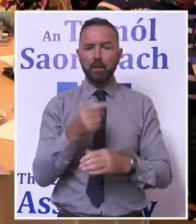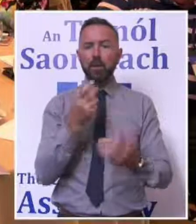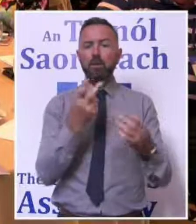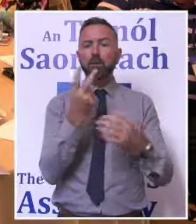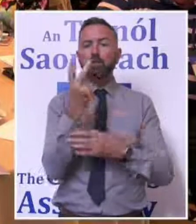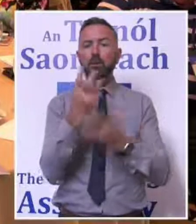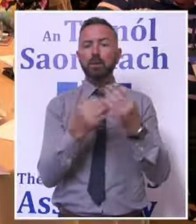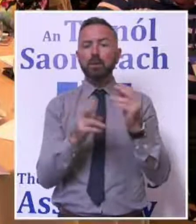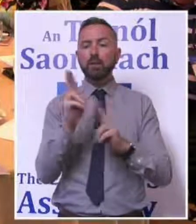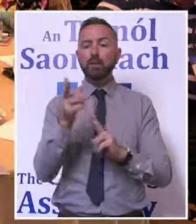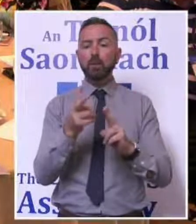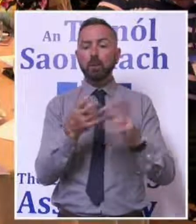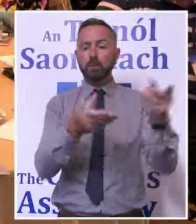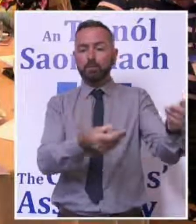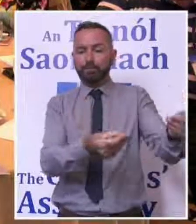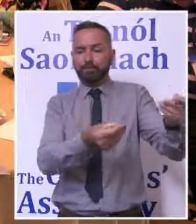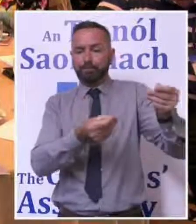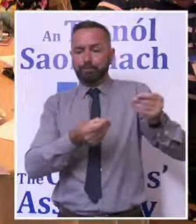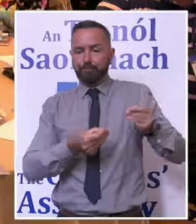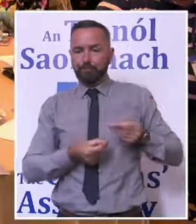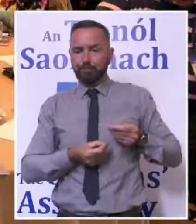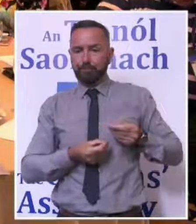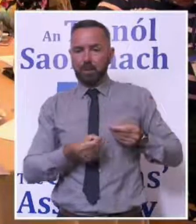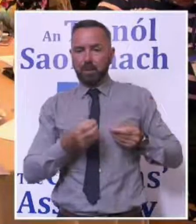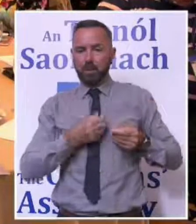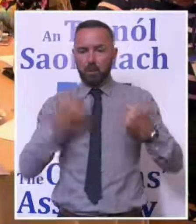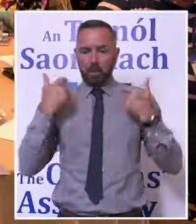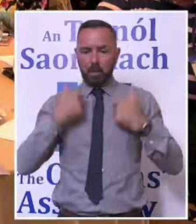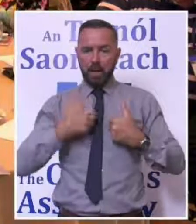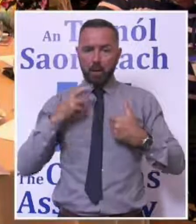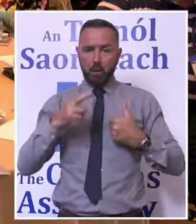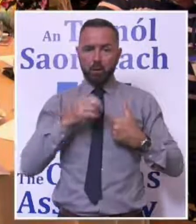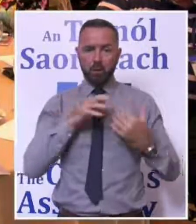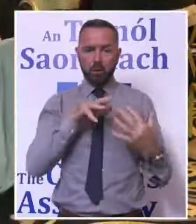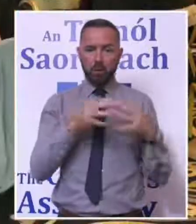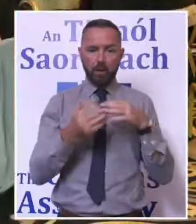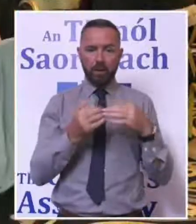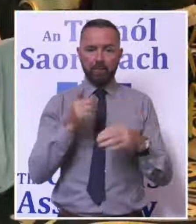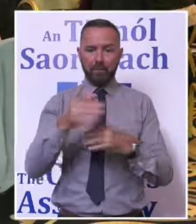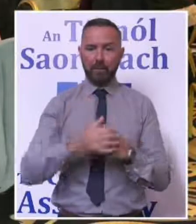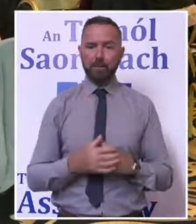that we should be devolving, or are they too complex for that?